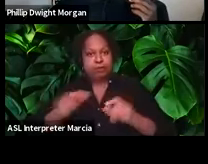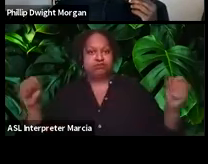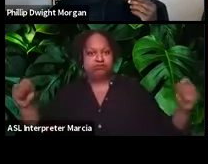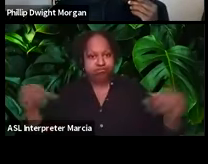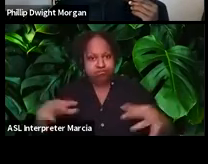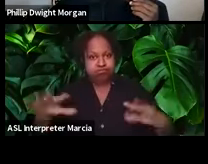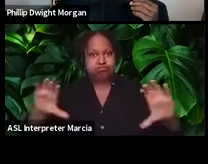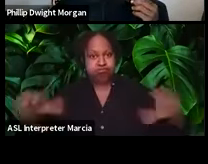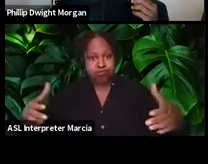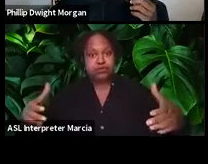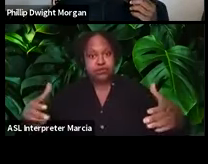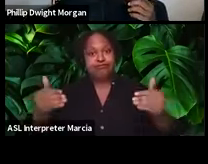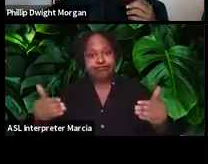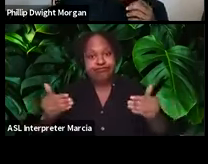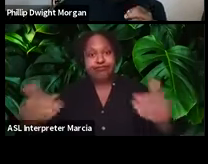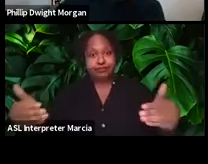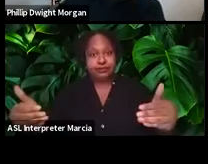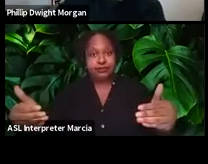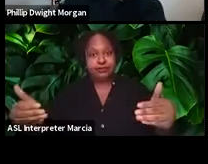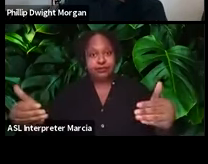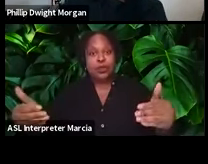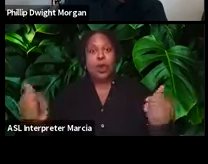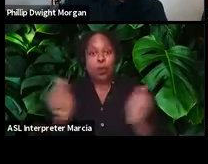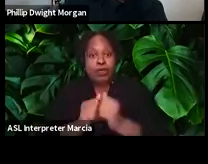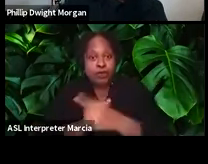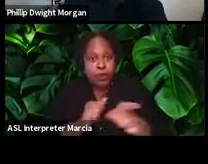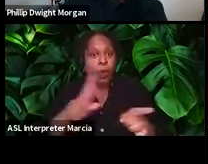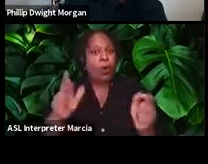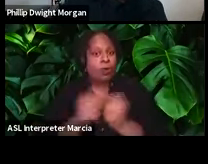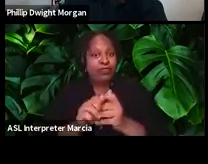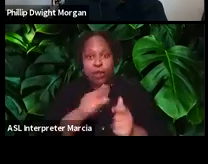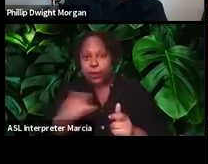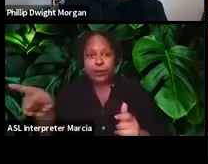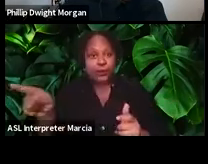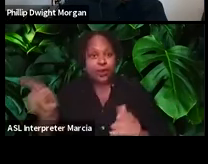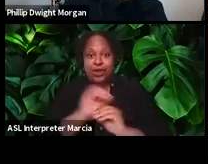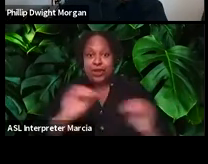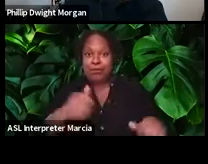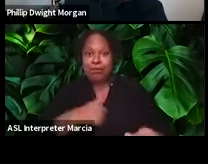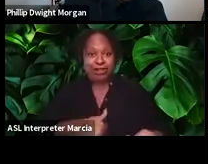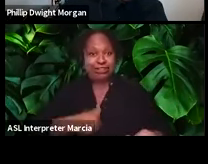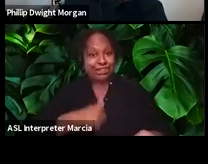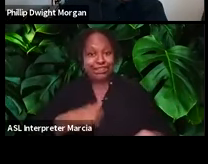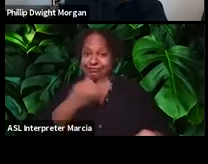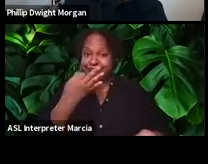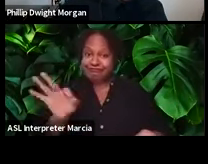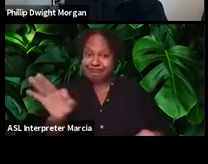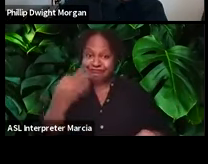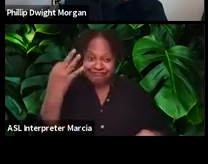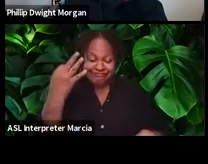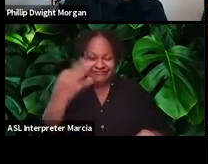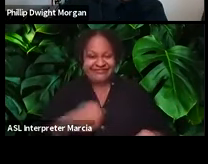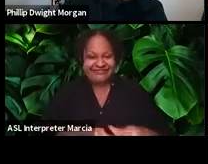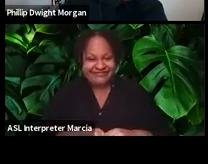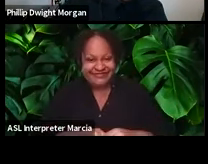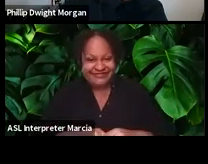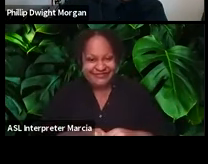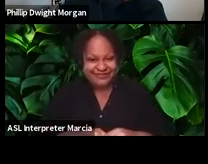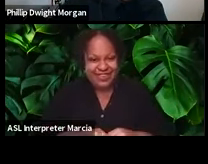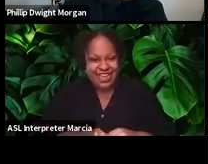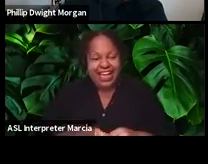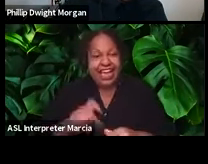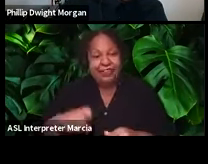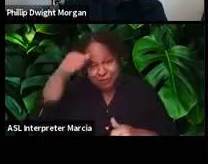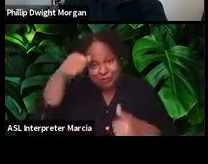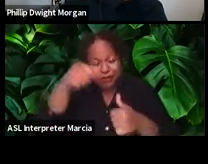you. Unapologetic, in fact, with or without you. I think one of the things that we need to be mindful of is those people that